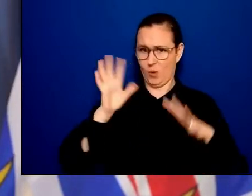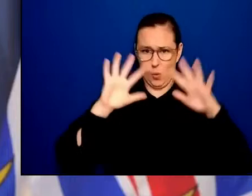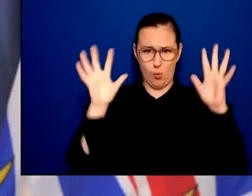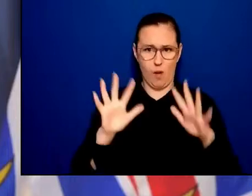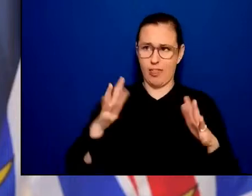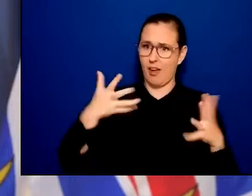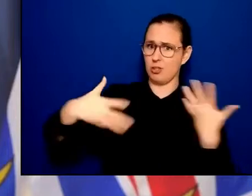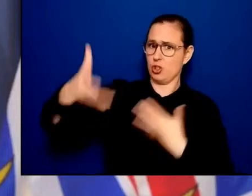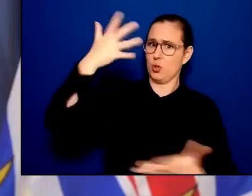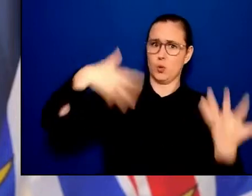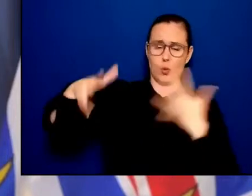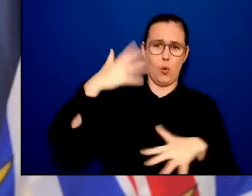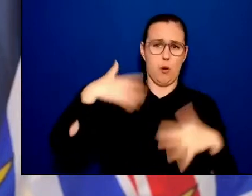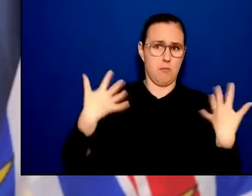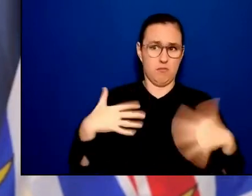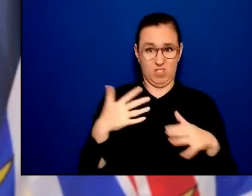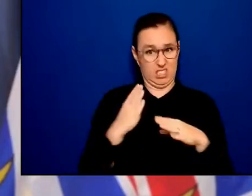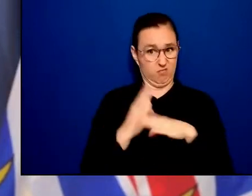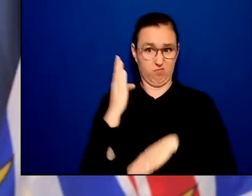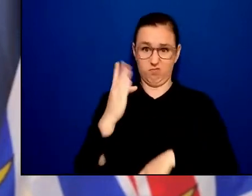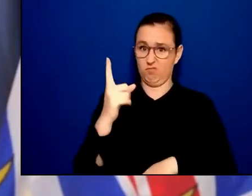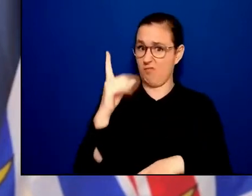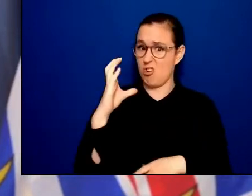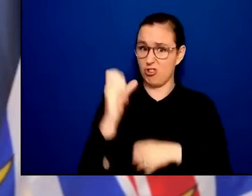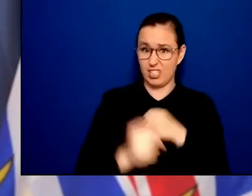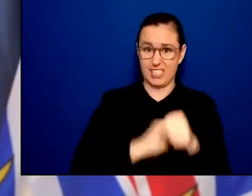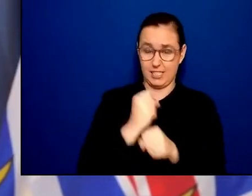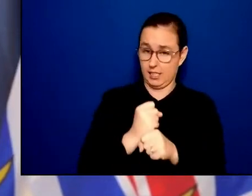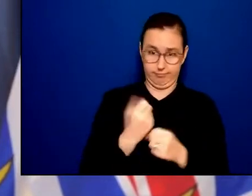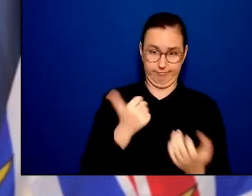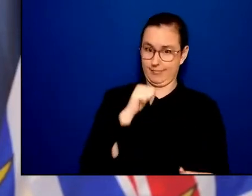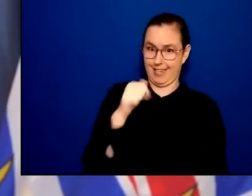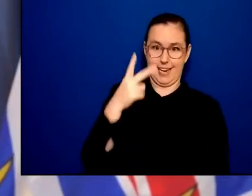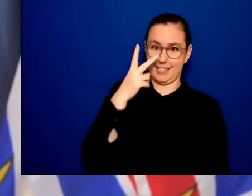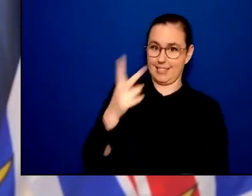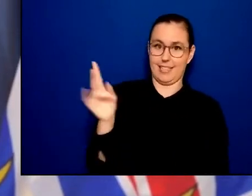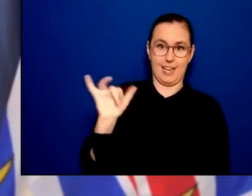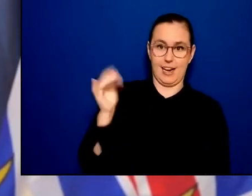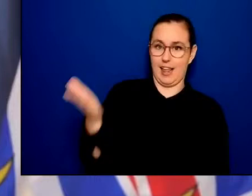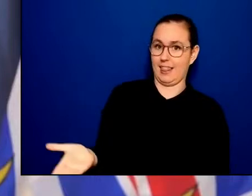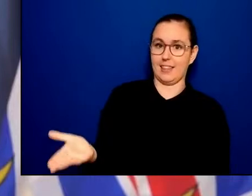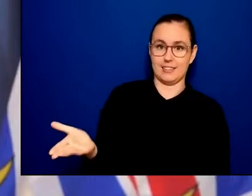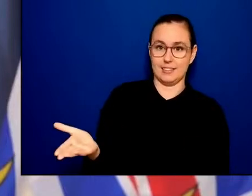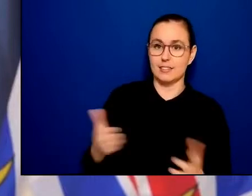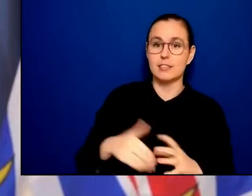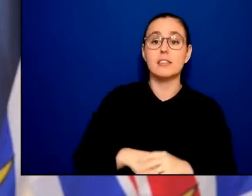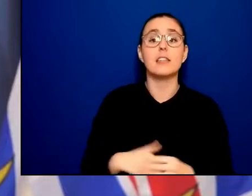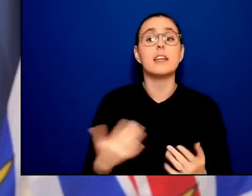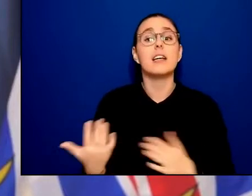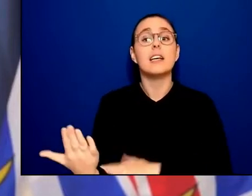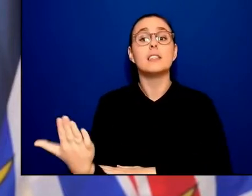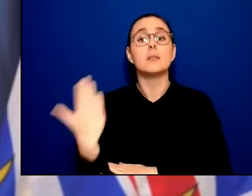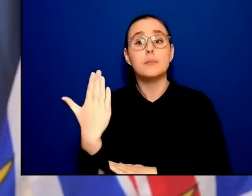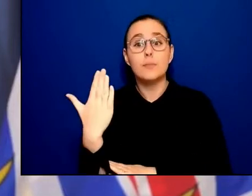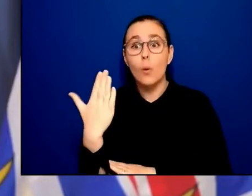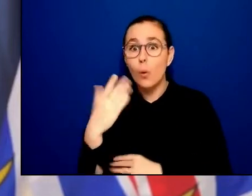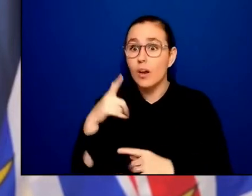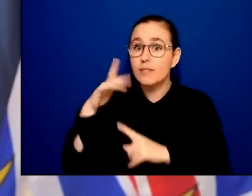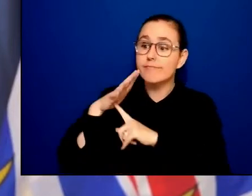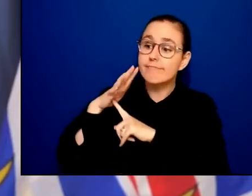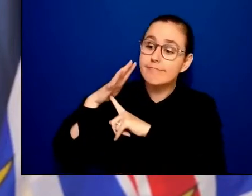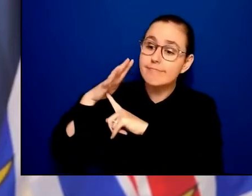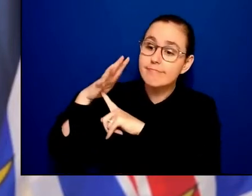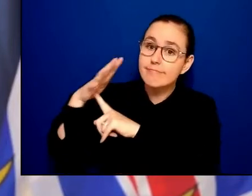people just this morning flying by helicopter along the various impacted highways and road networks. Today on those road networks, we